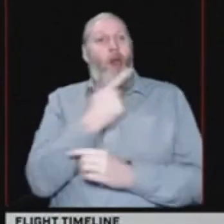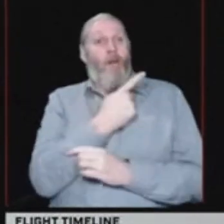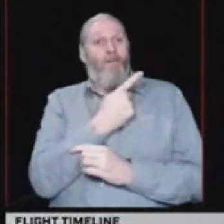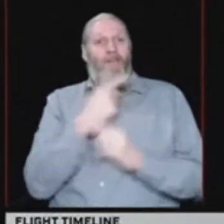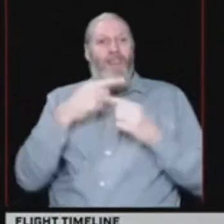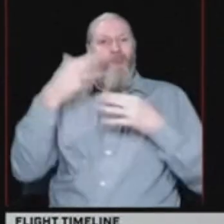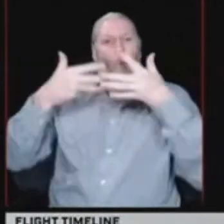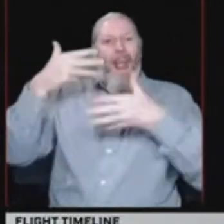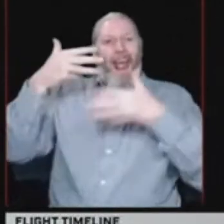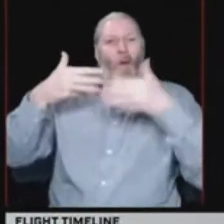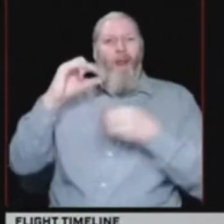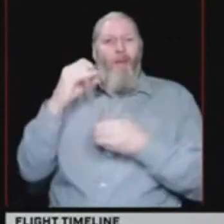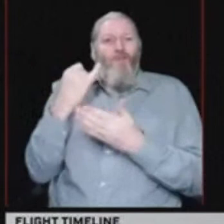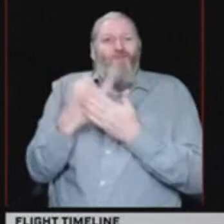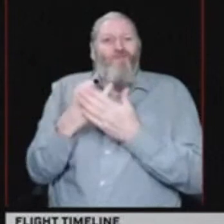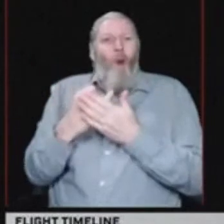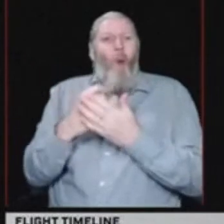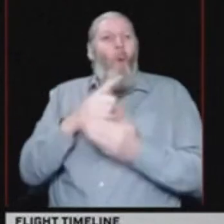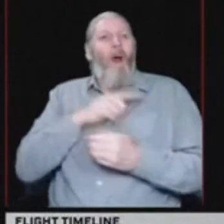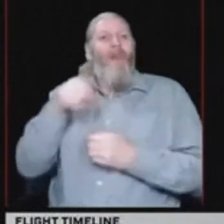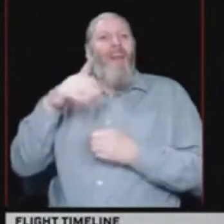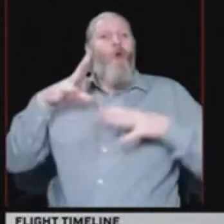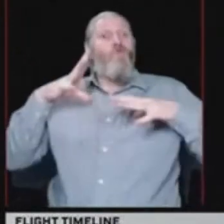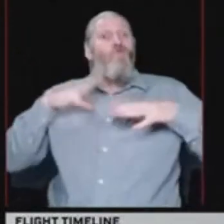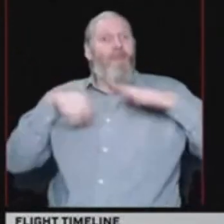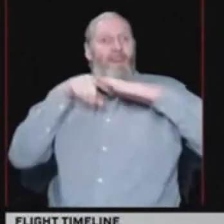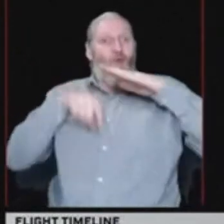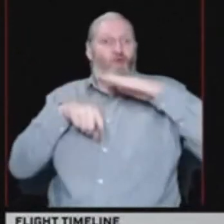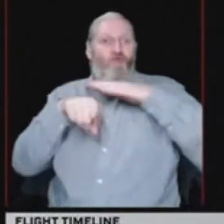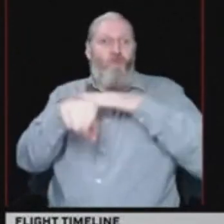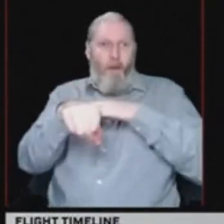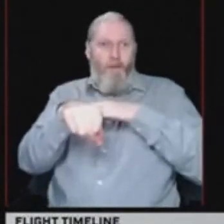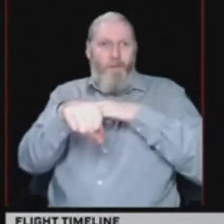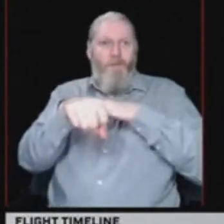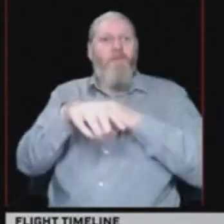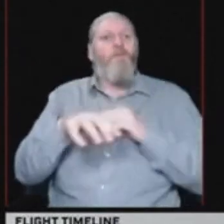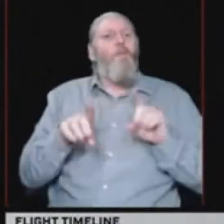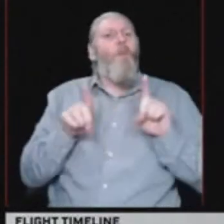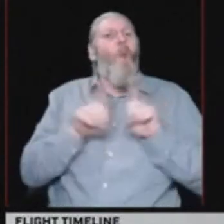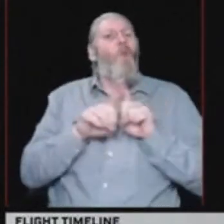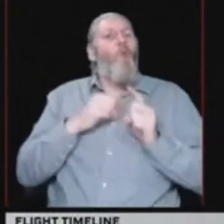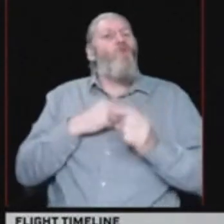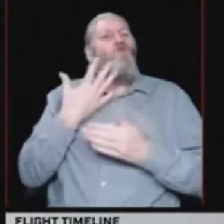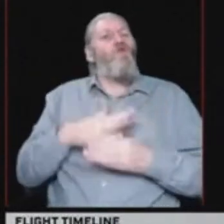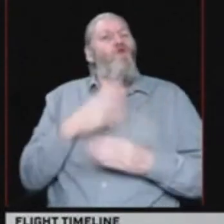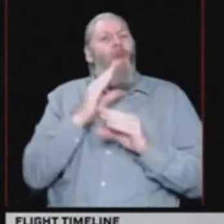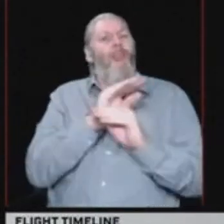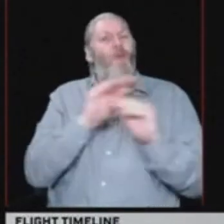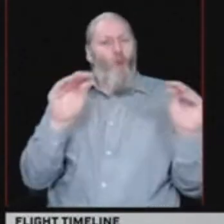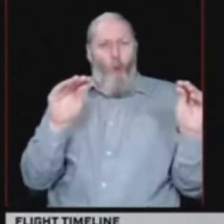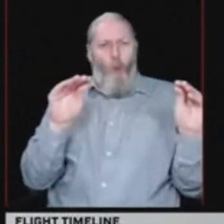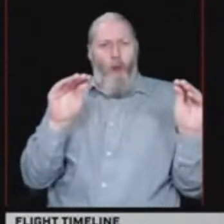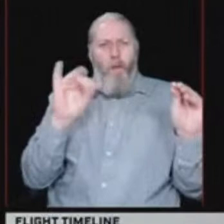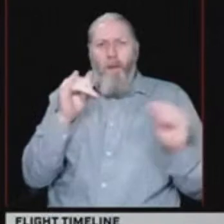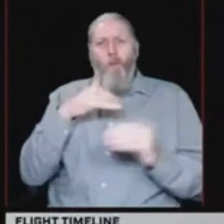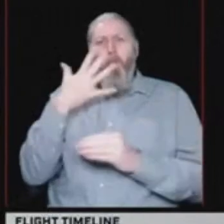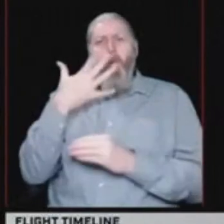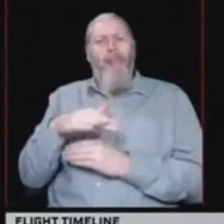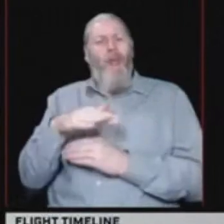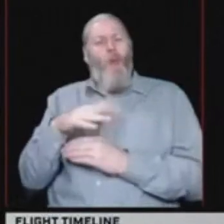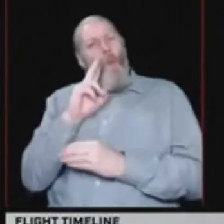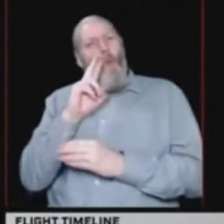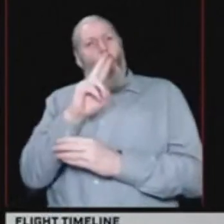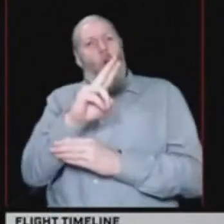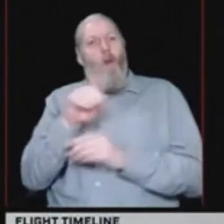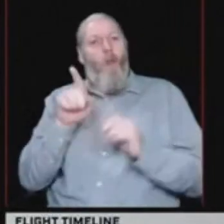it's really drop-ready time. And I also did want to mention, you probably saw a quick camera feed